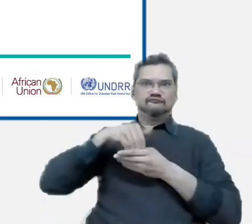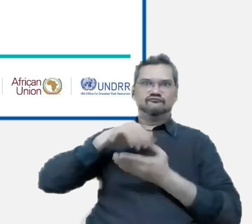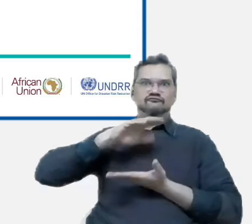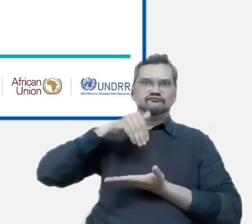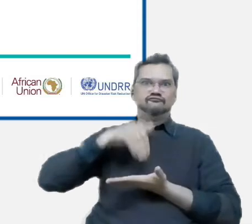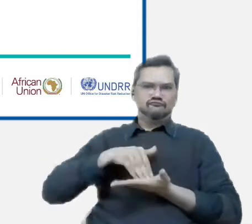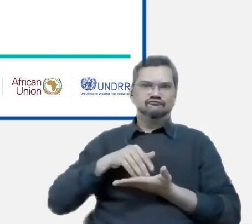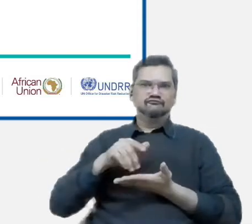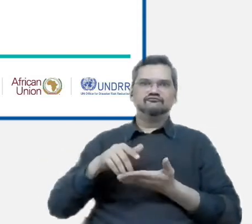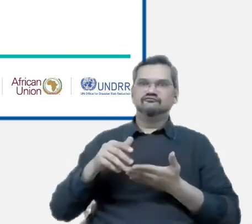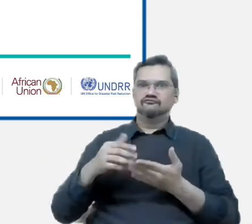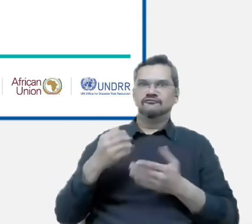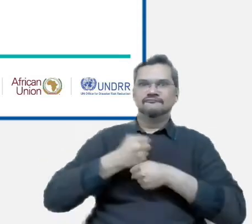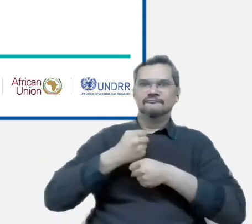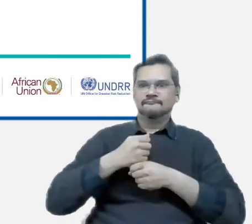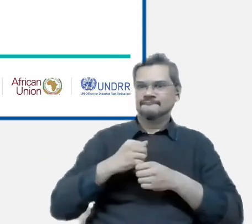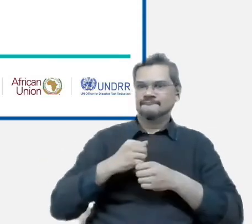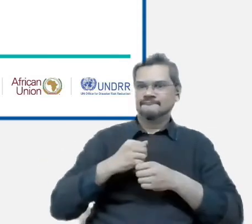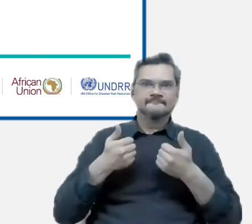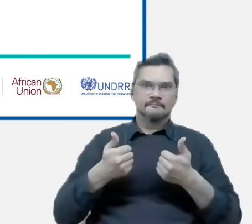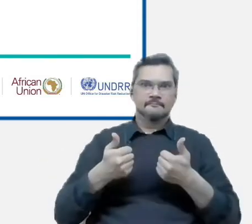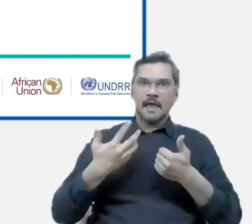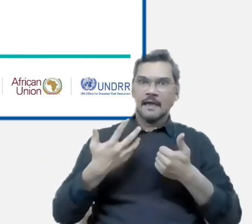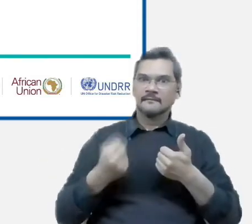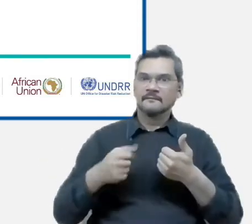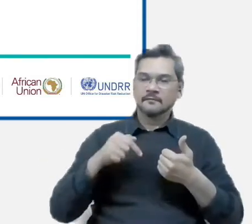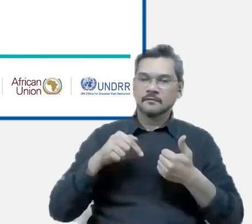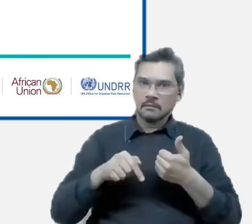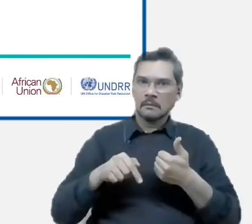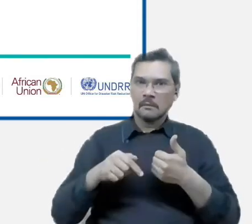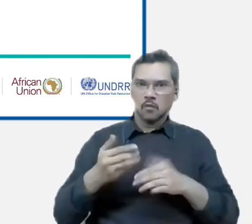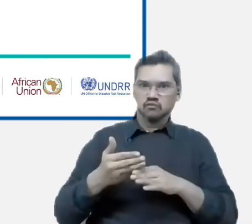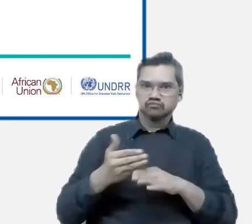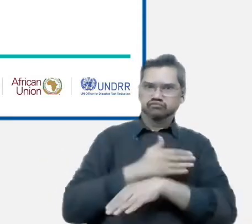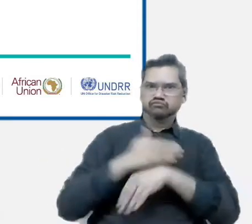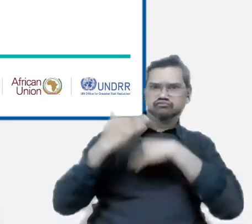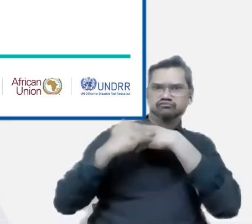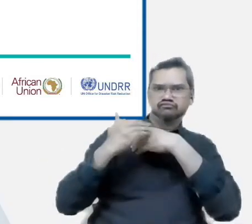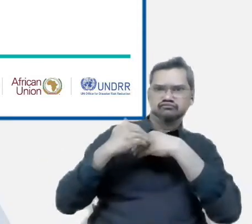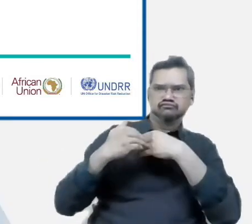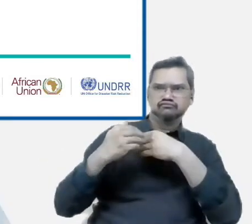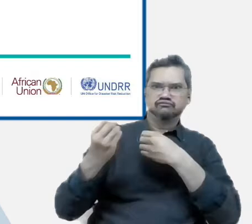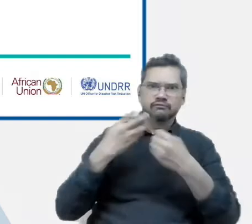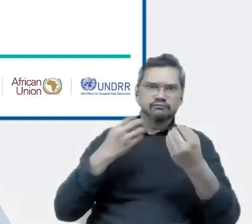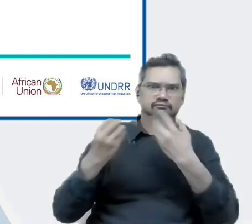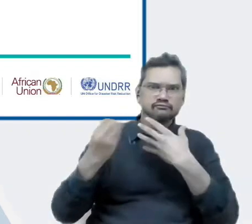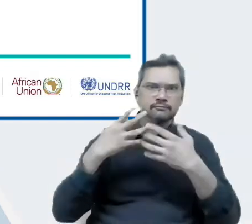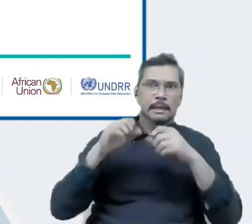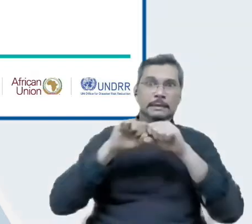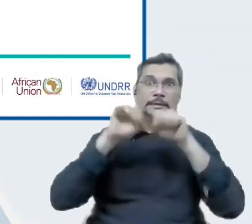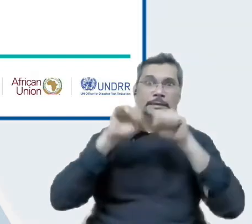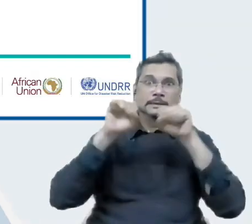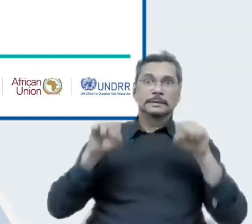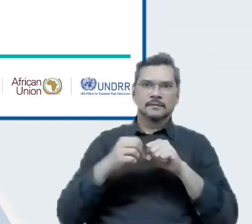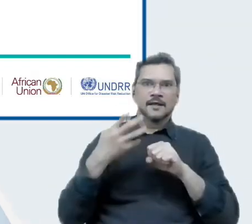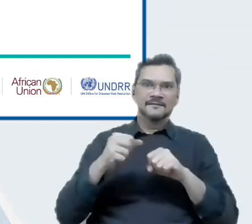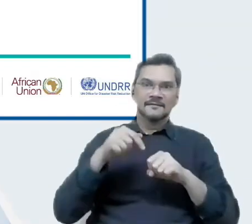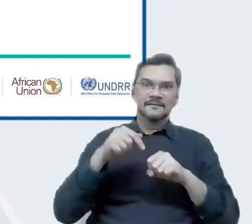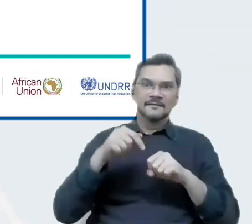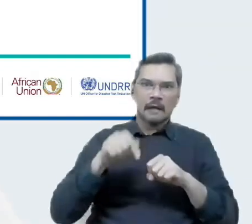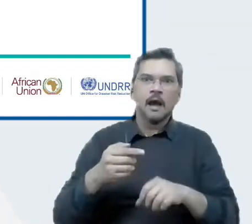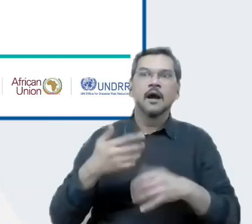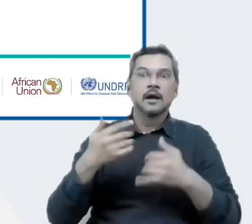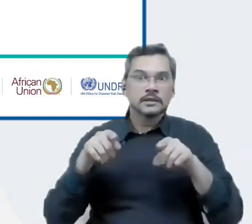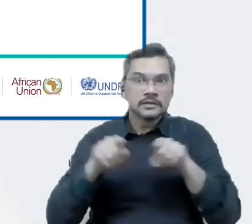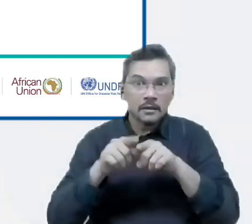actions. Can we attach anticipatory actions whenever we are issuing forecasts? That is a task now on our table. And I